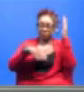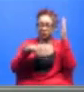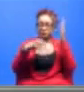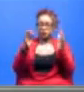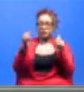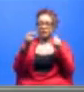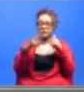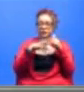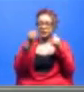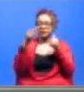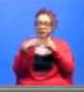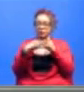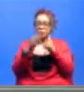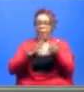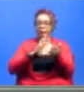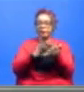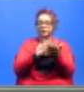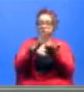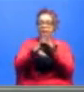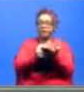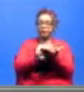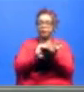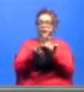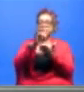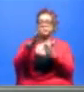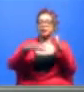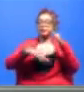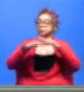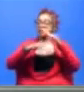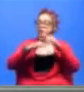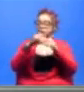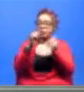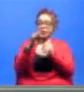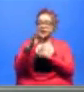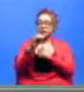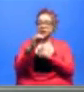for the 1718 committee before its expiration on the 30th of April.